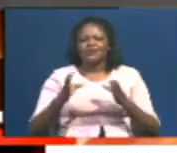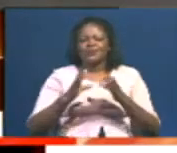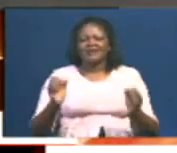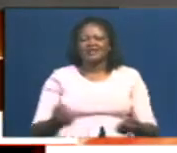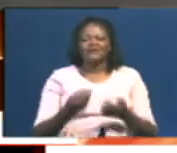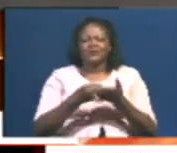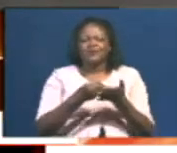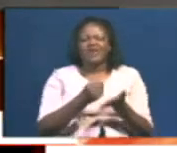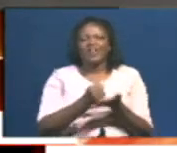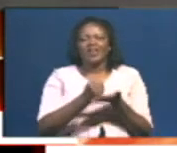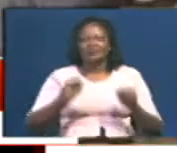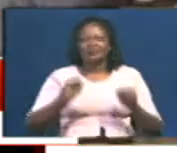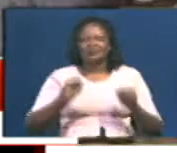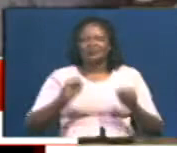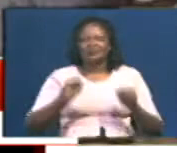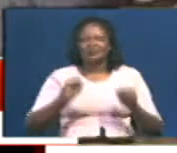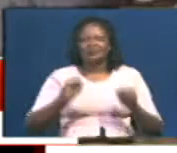help them in tough financial times.